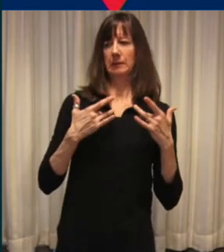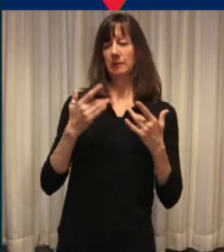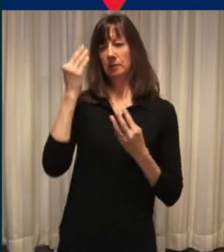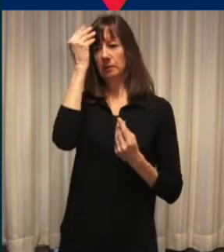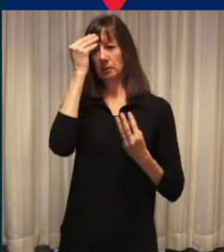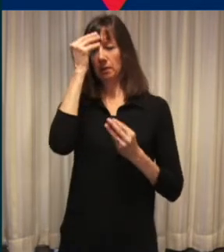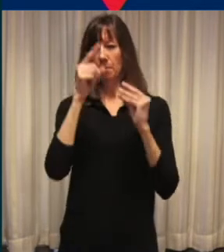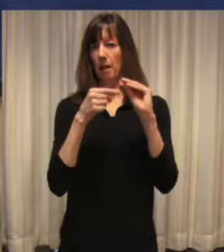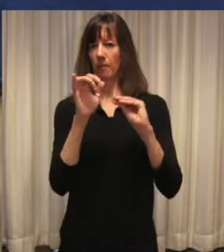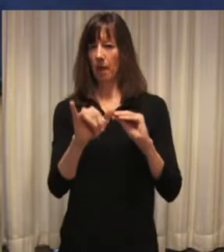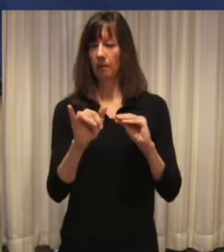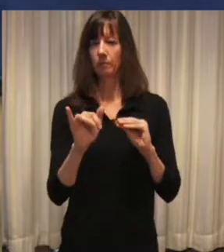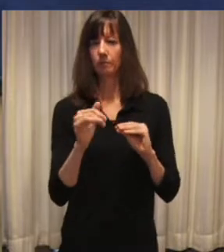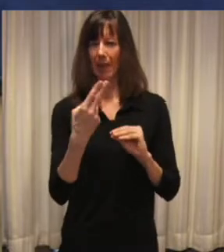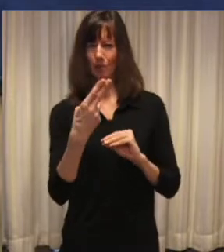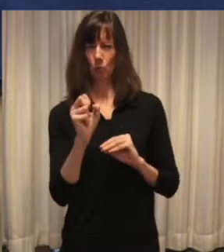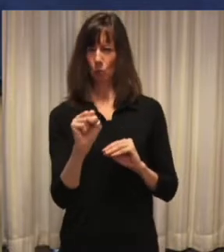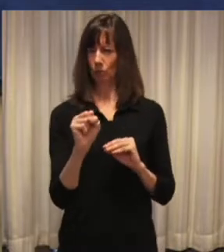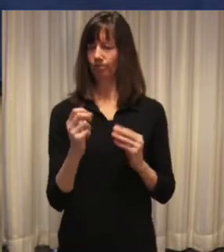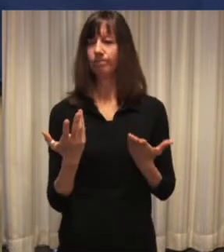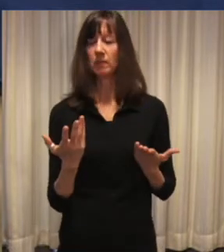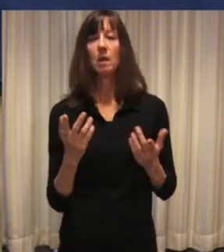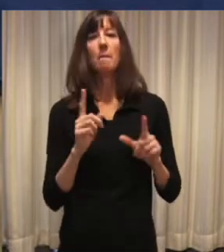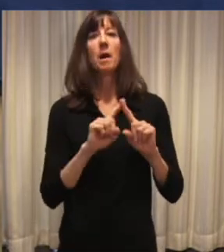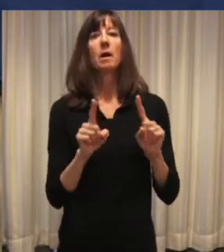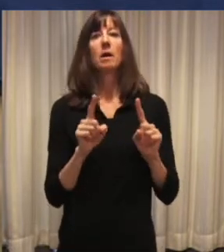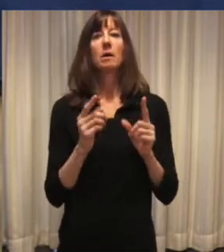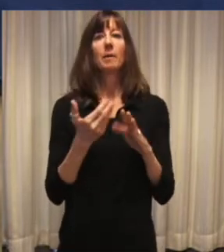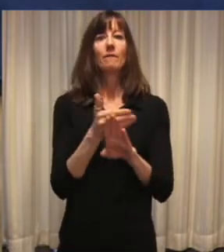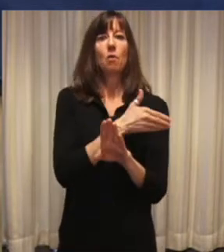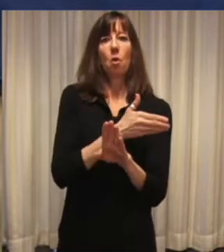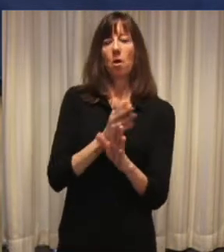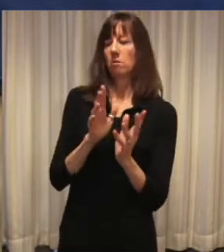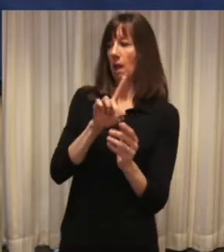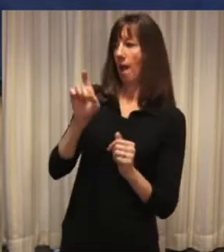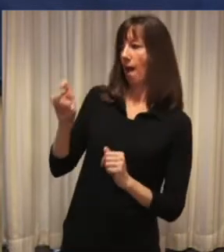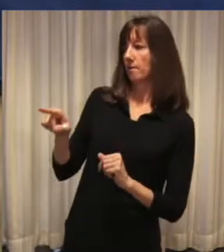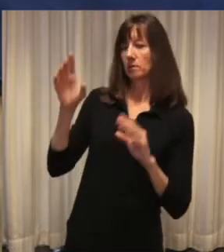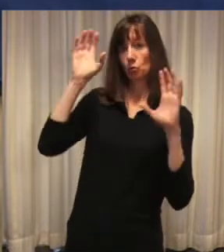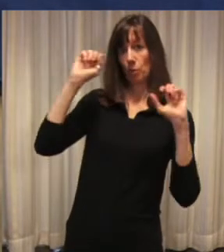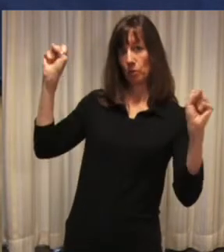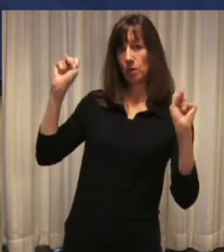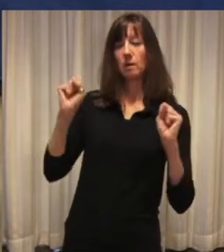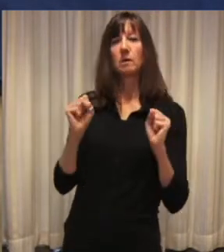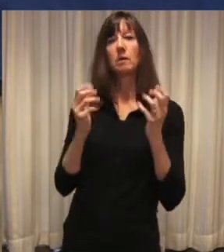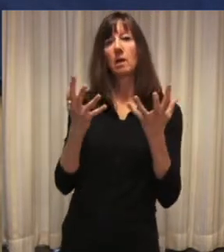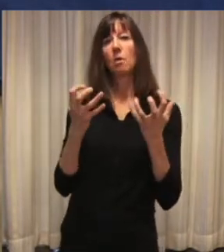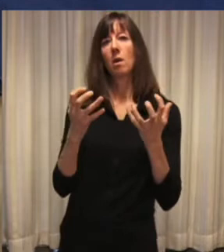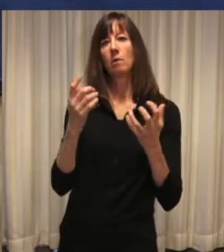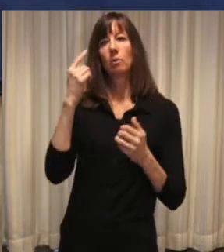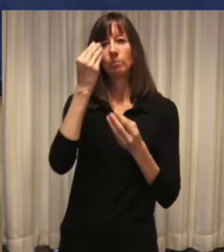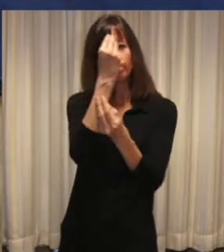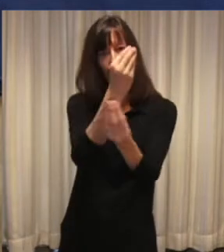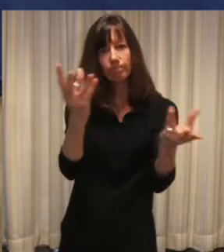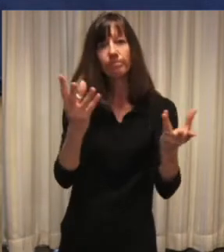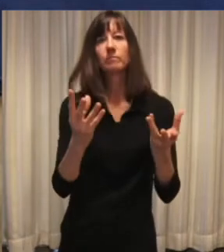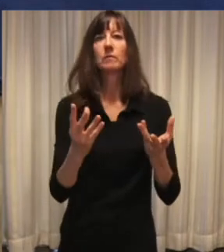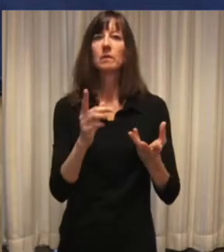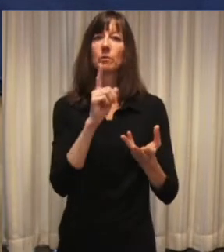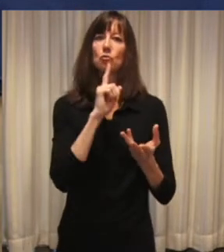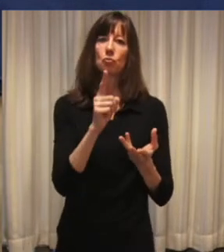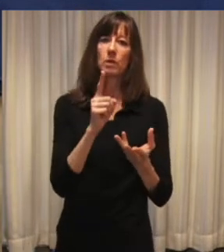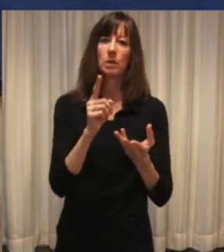Dr. Padalino on that, we've just thought it was absolutely critical that we look at every site available and really look at the